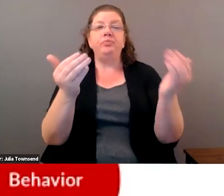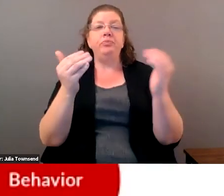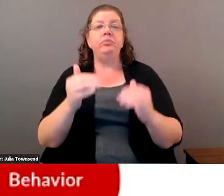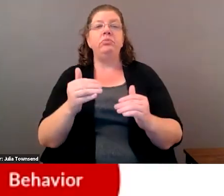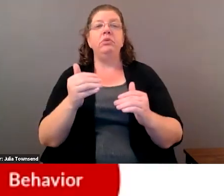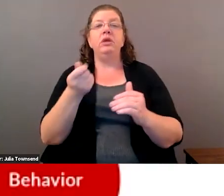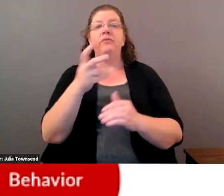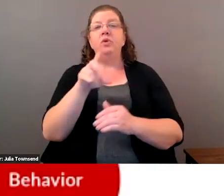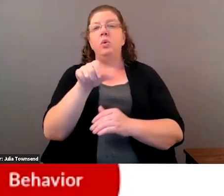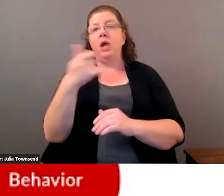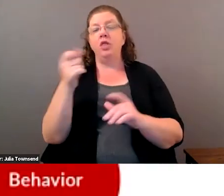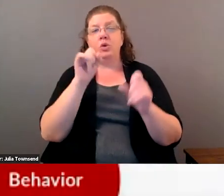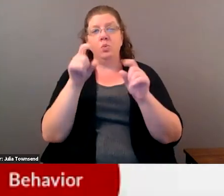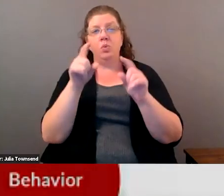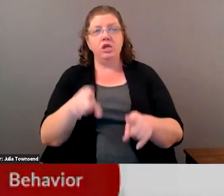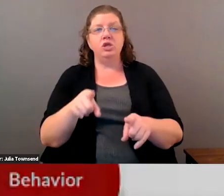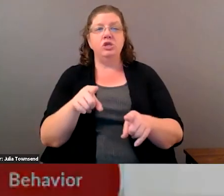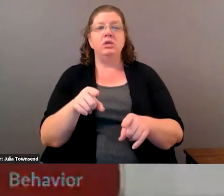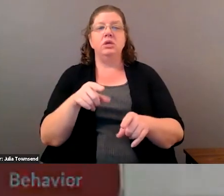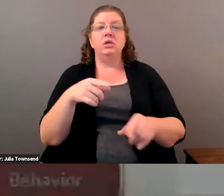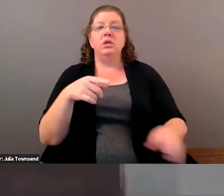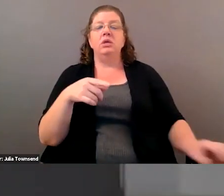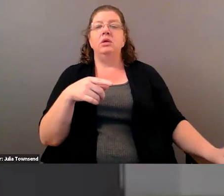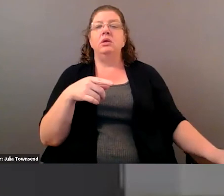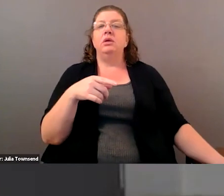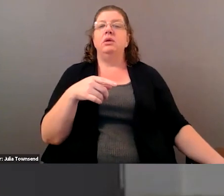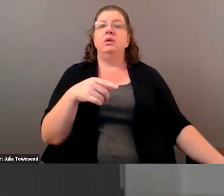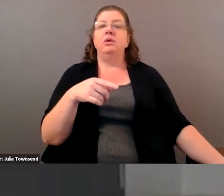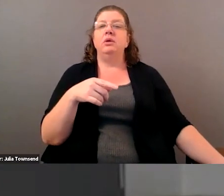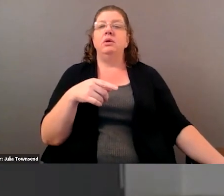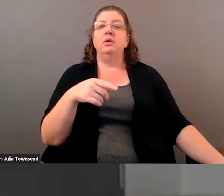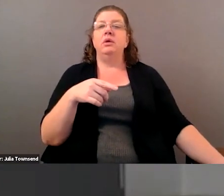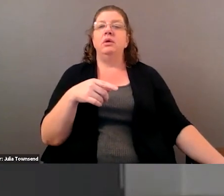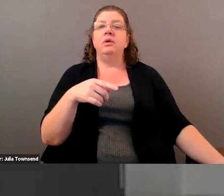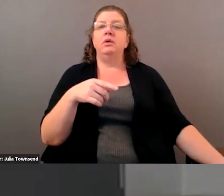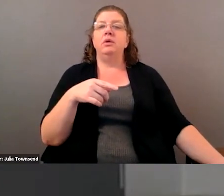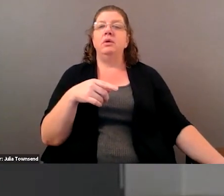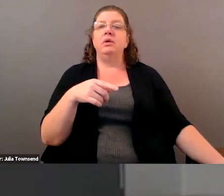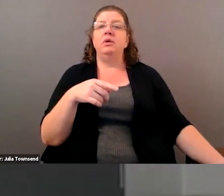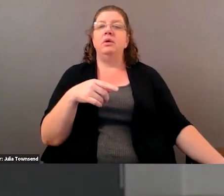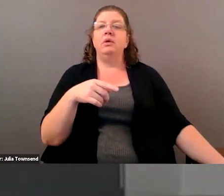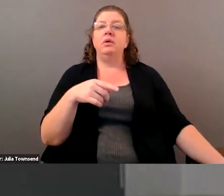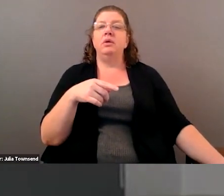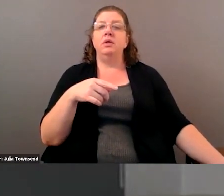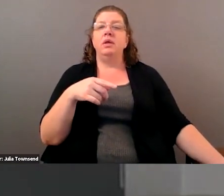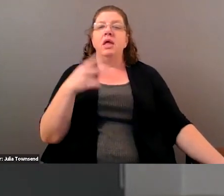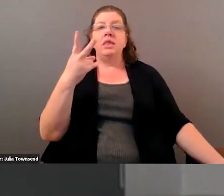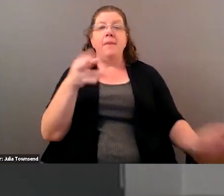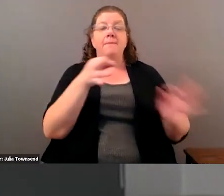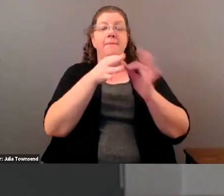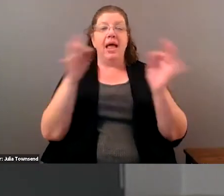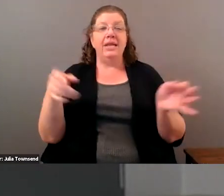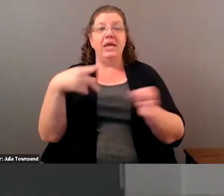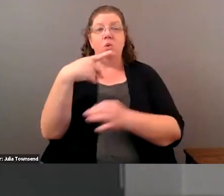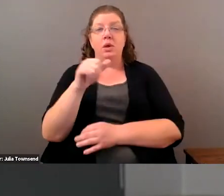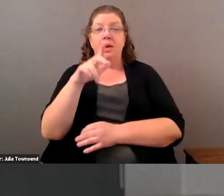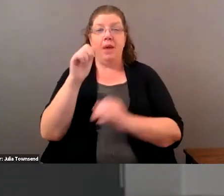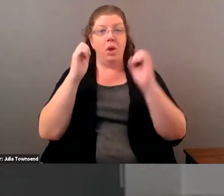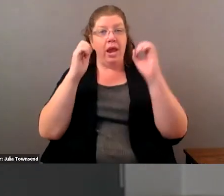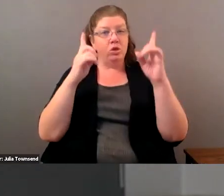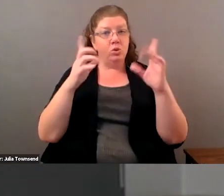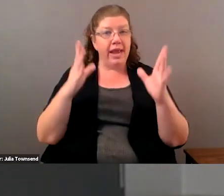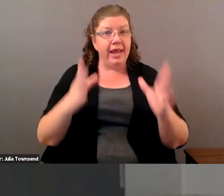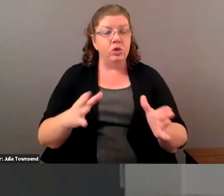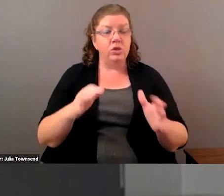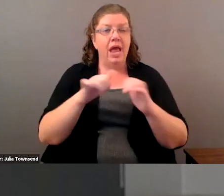other questions. On the para-educators, the bilingual para-educators, it says 30. How was it determined that